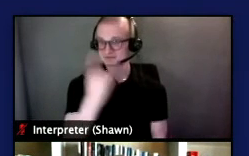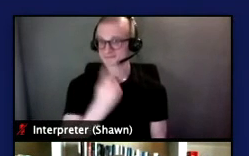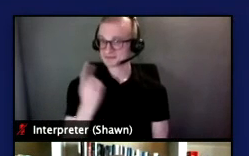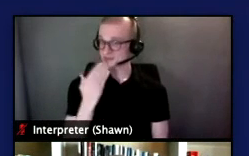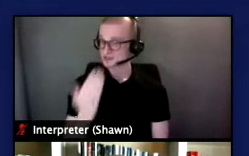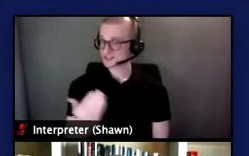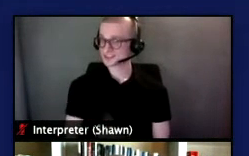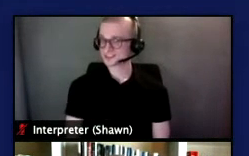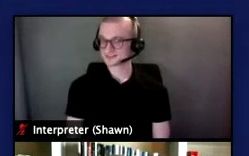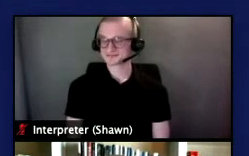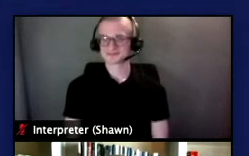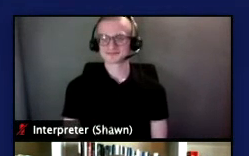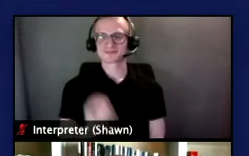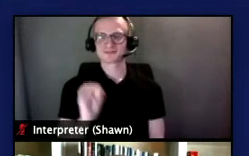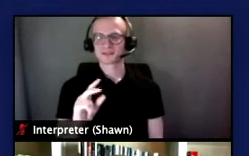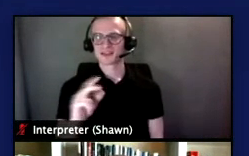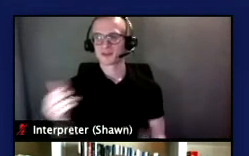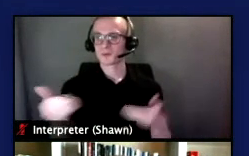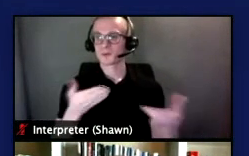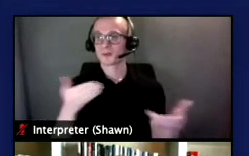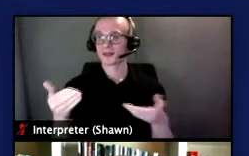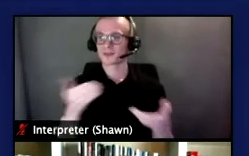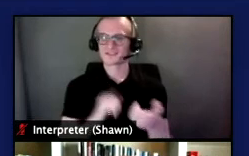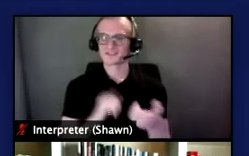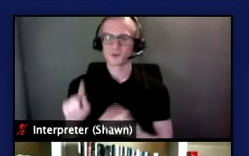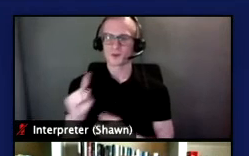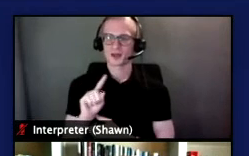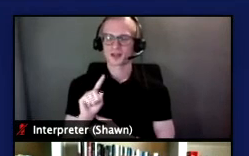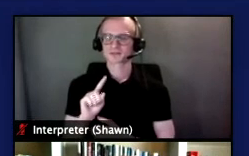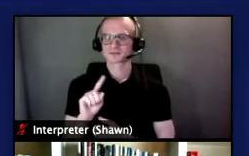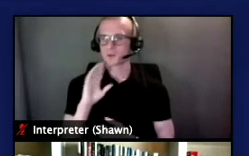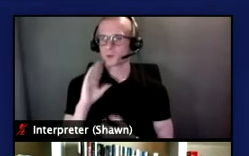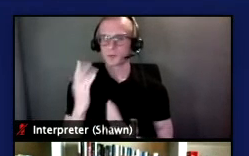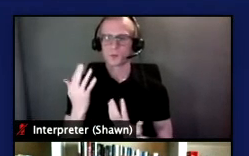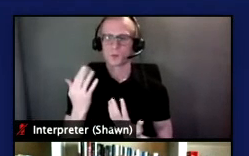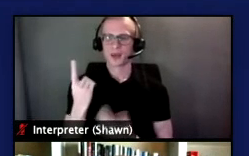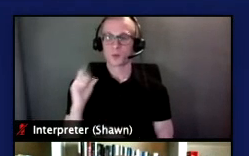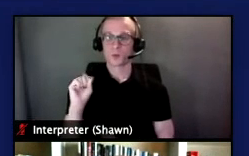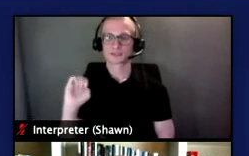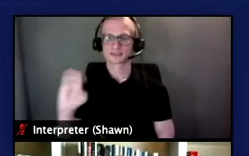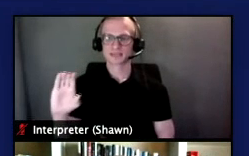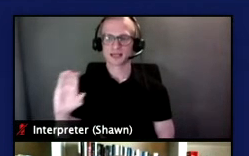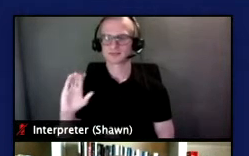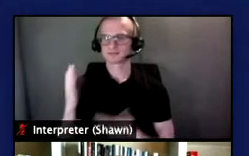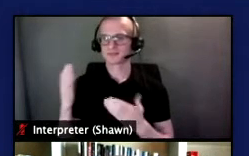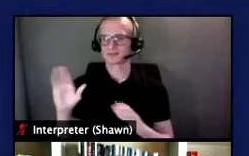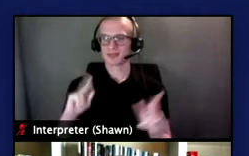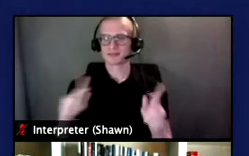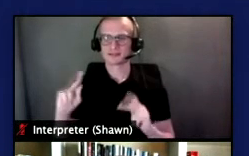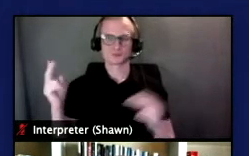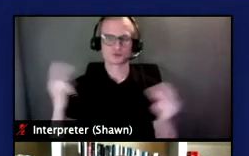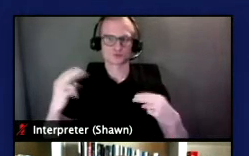All right, welcome everyone. We'll give it one more second before we get started to get everybody in.